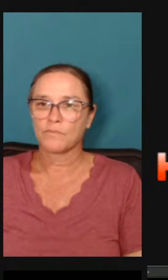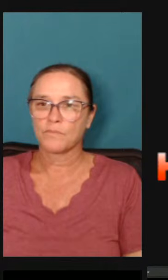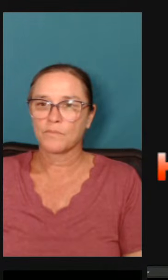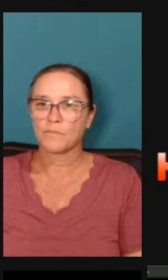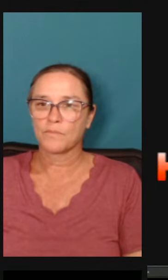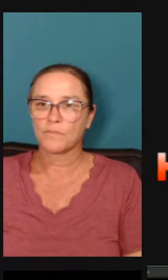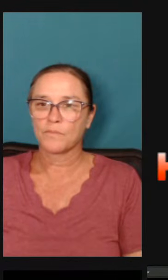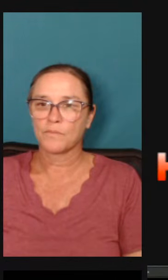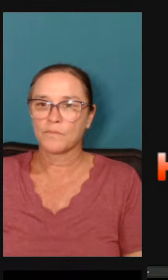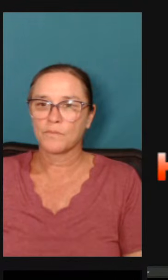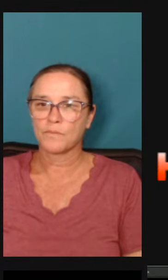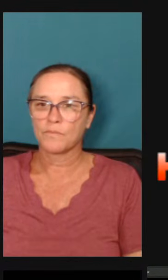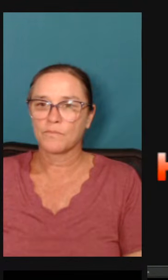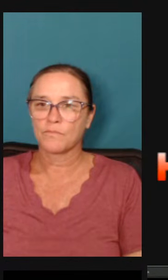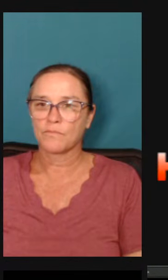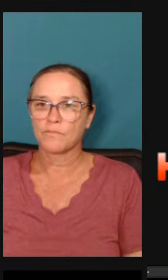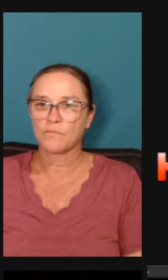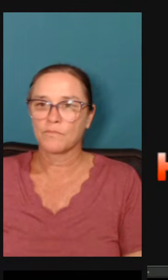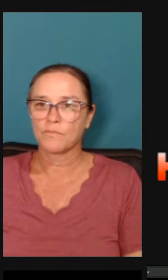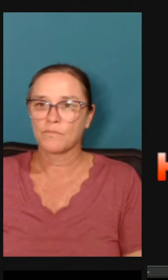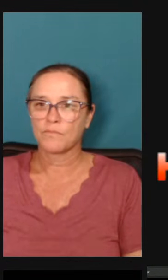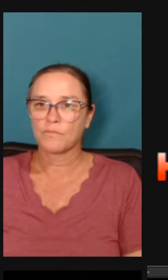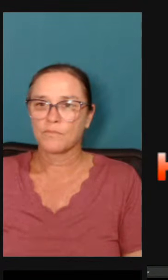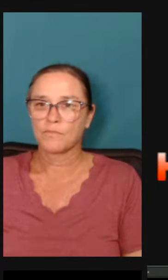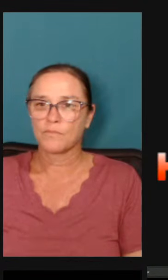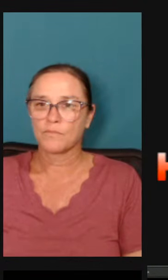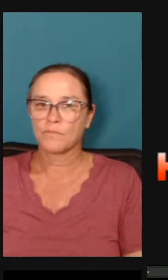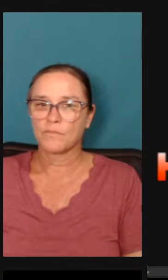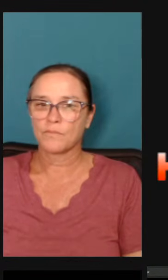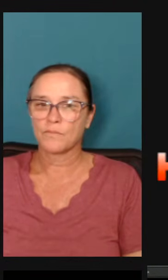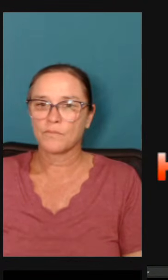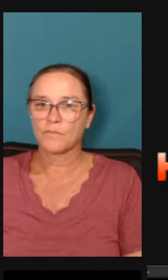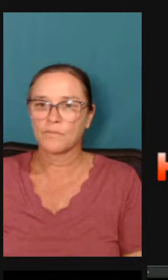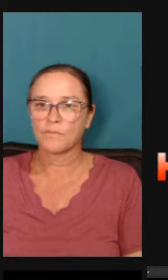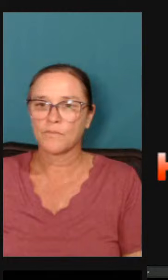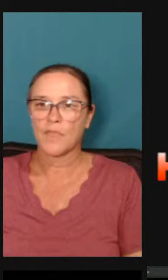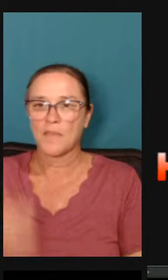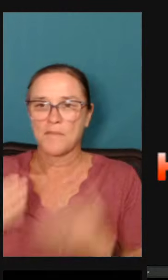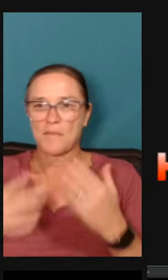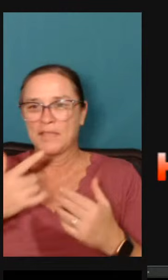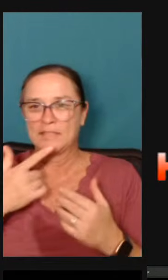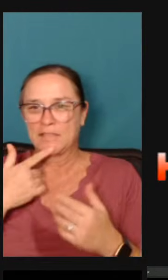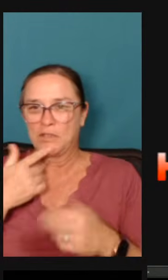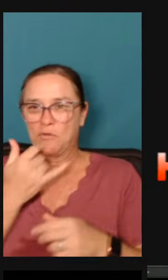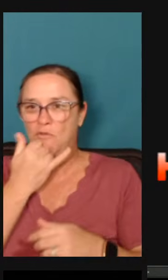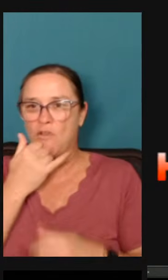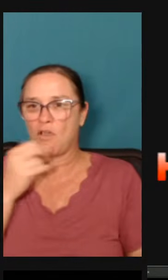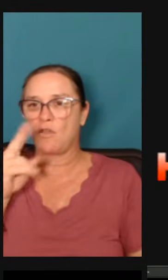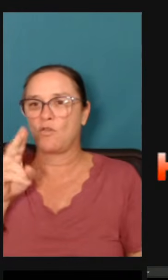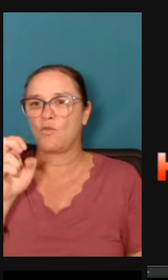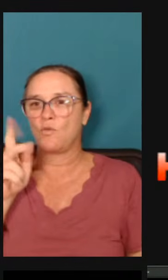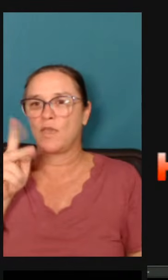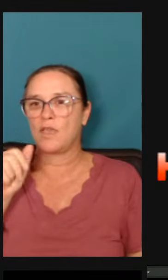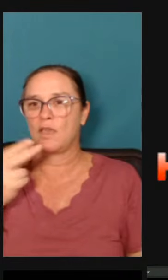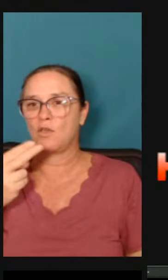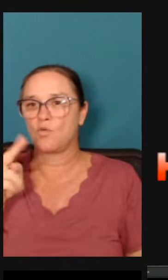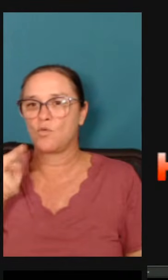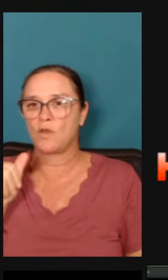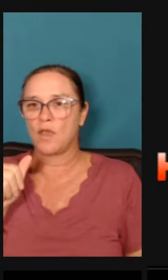Kahuna. God, I probably said that wrong. Kahuna. They're closing it. They're gonna all us